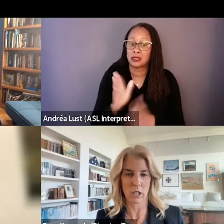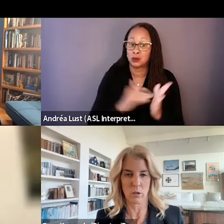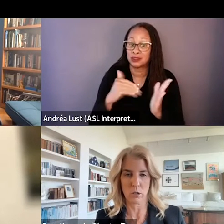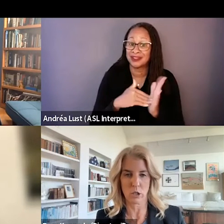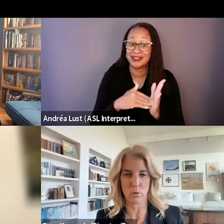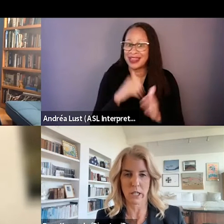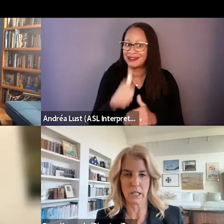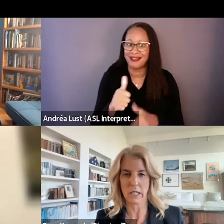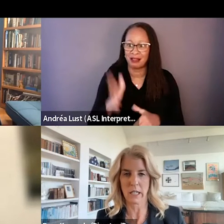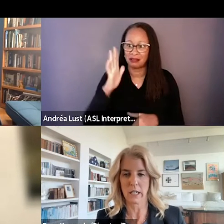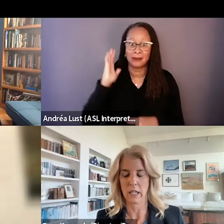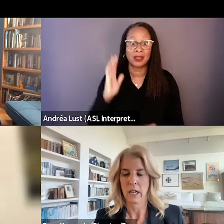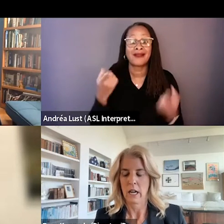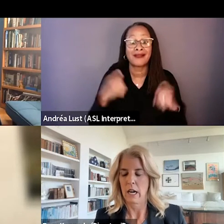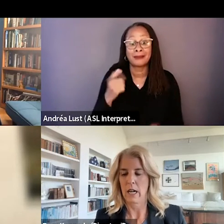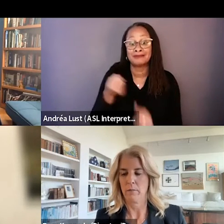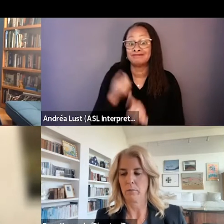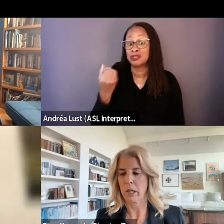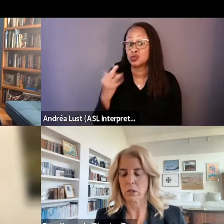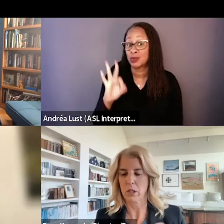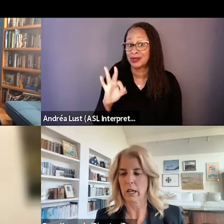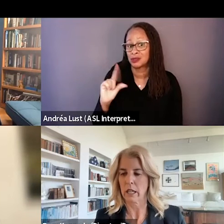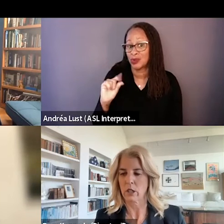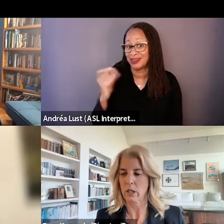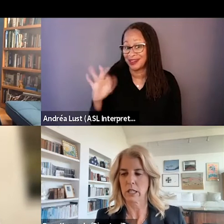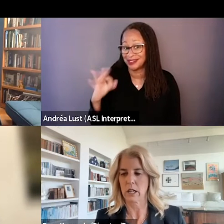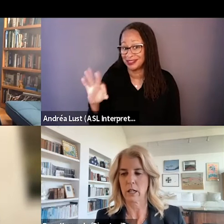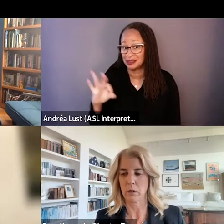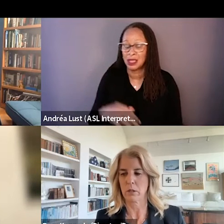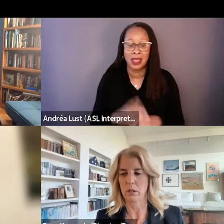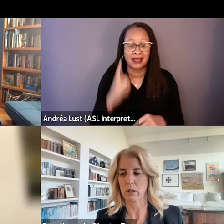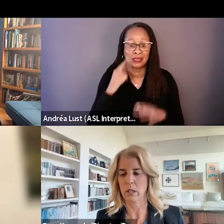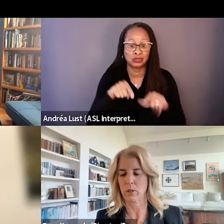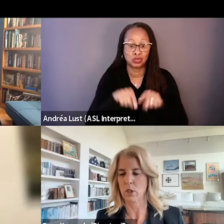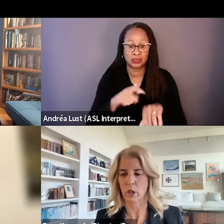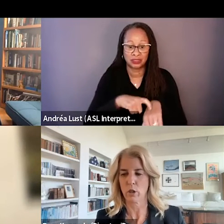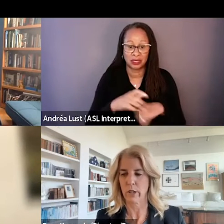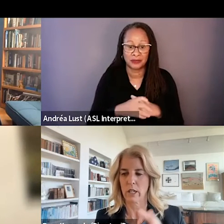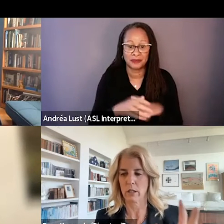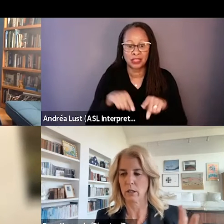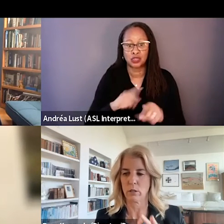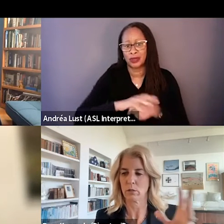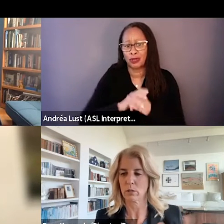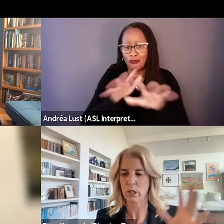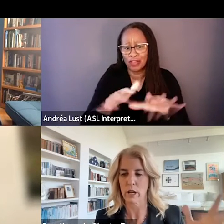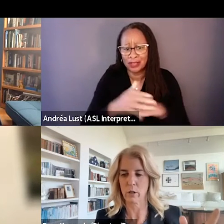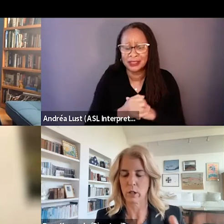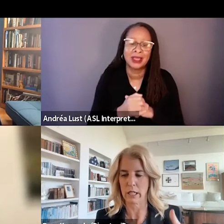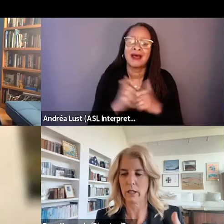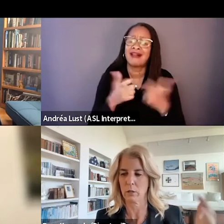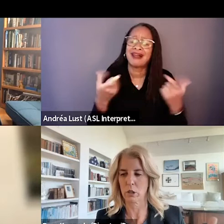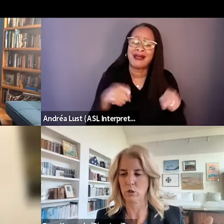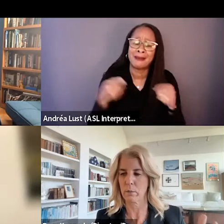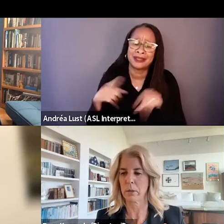that long ago, it was in 2019. But it was, I think, during a time, it was kind of during COVID, and there's a lot